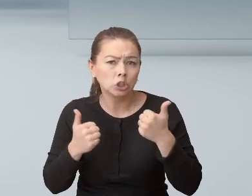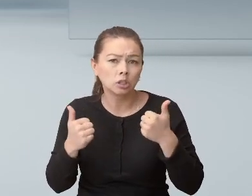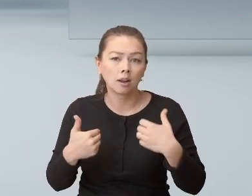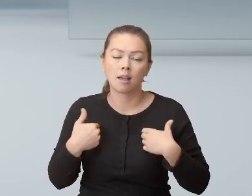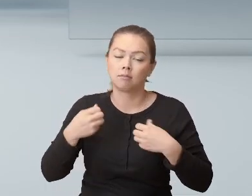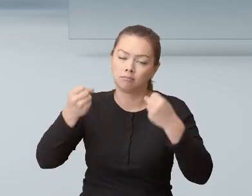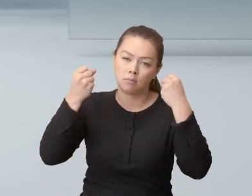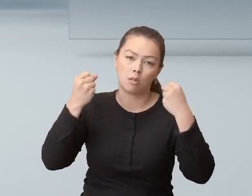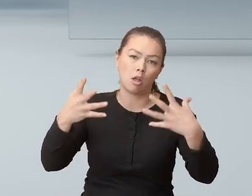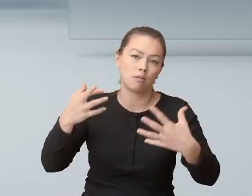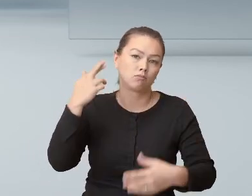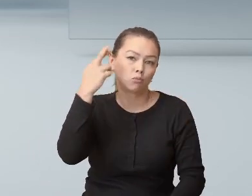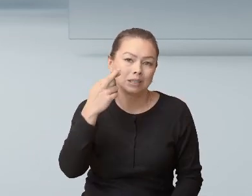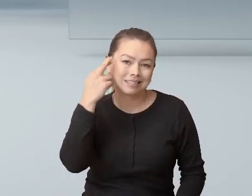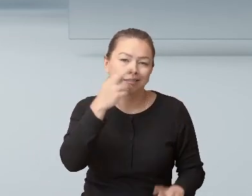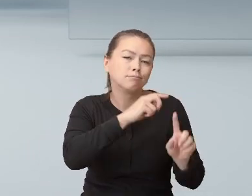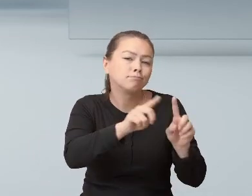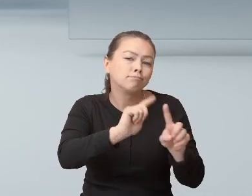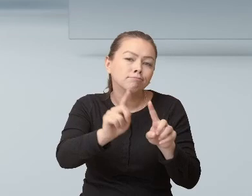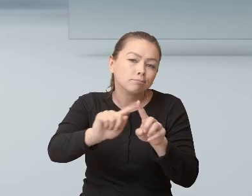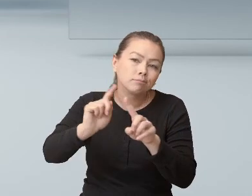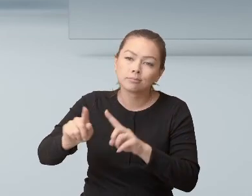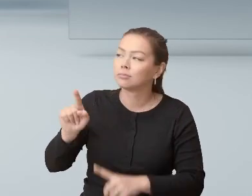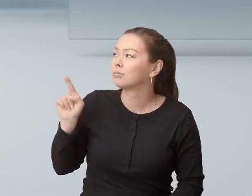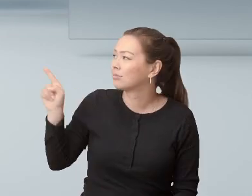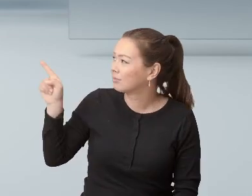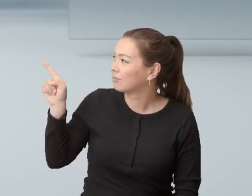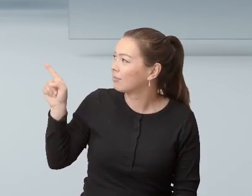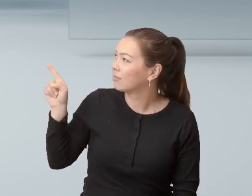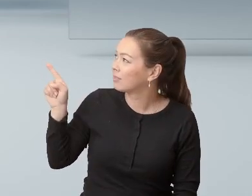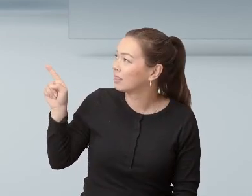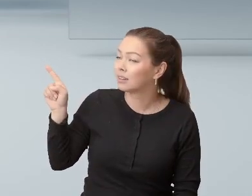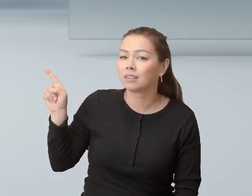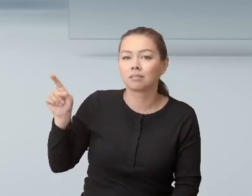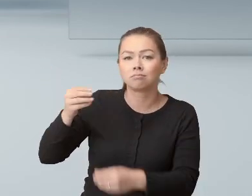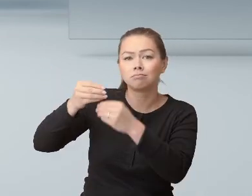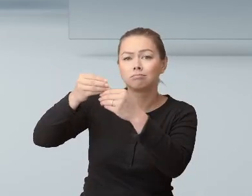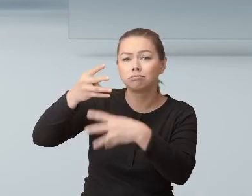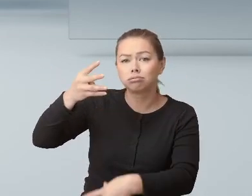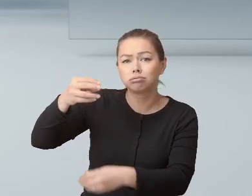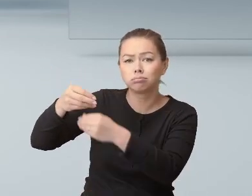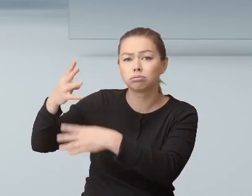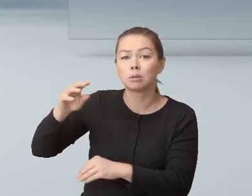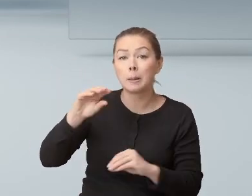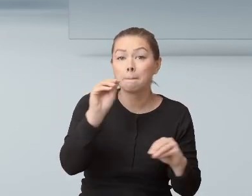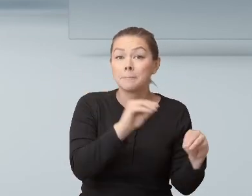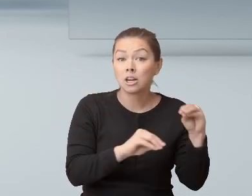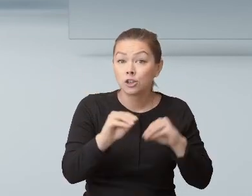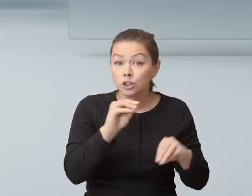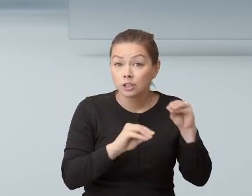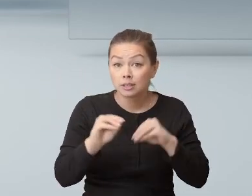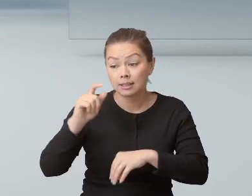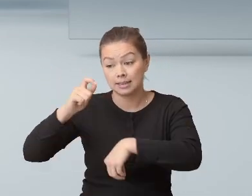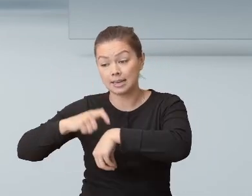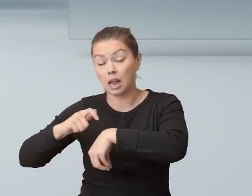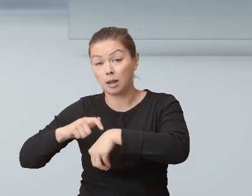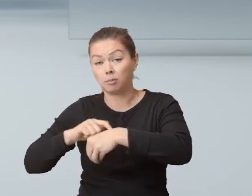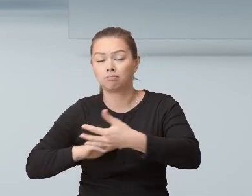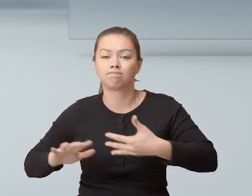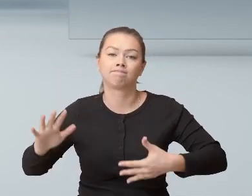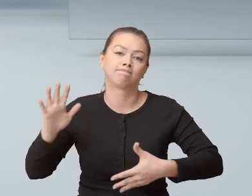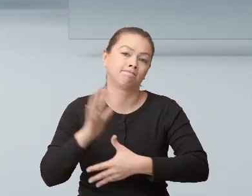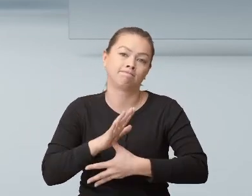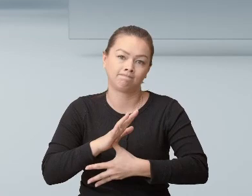look at what's on this screen, I'm sure it's not a surprise. Budget and timing are a big part of it. It's going to make a difference in terms